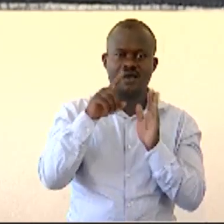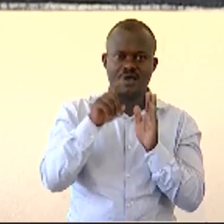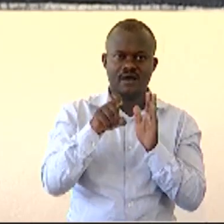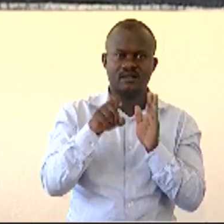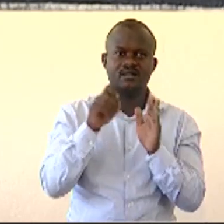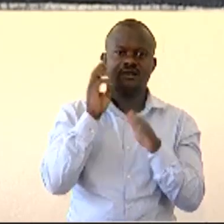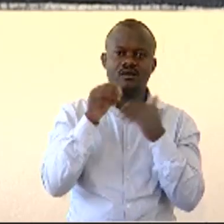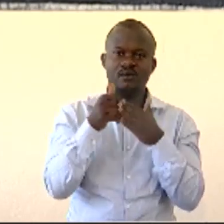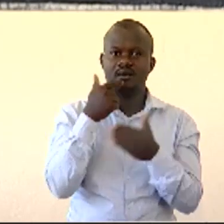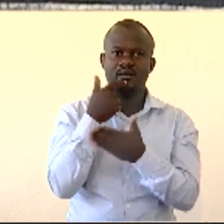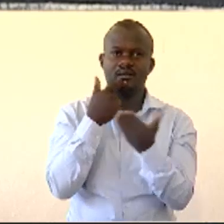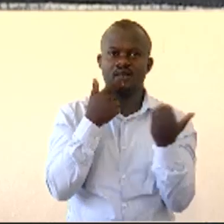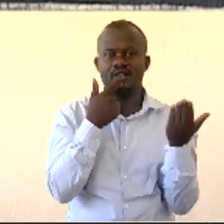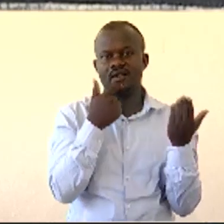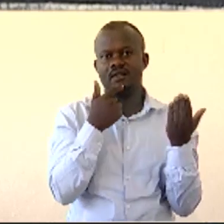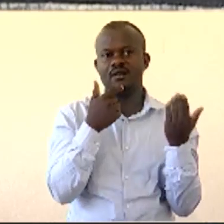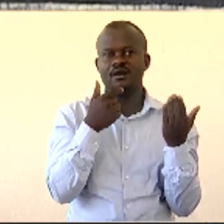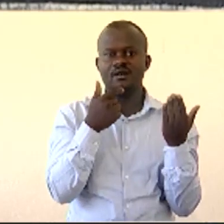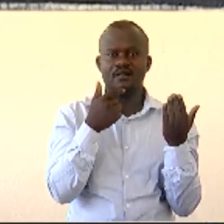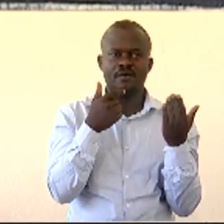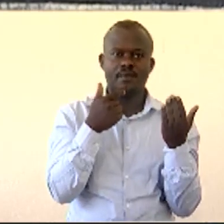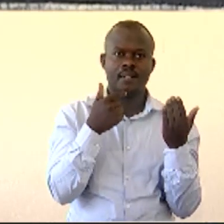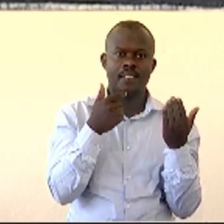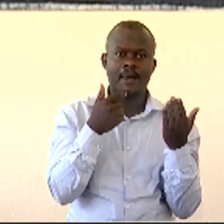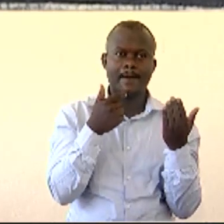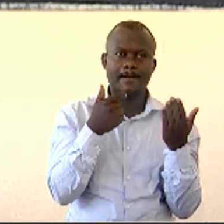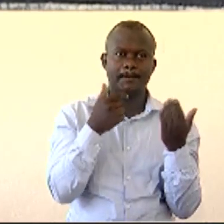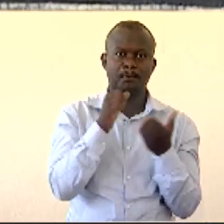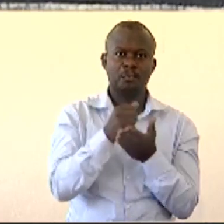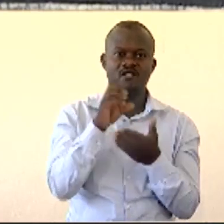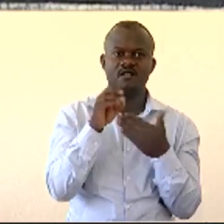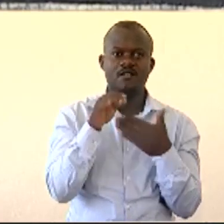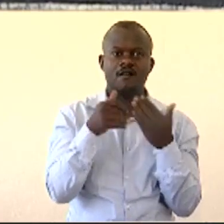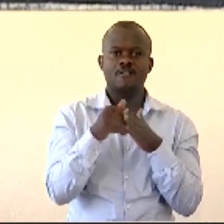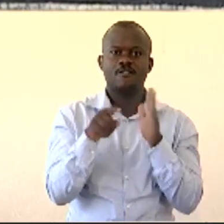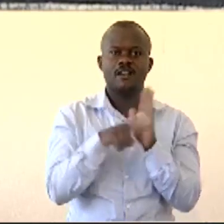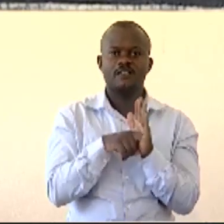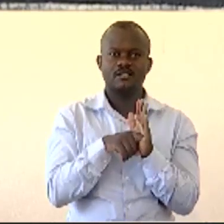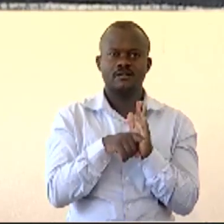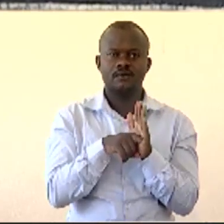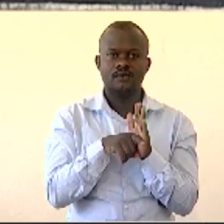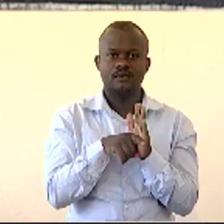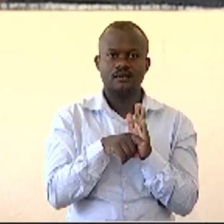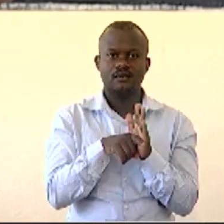This will be equaling to, what will be the value of X?